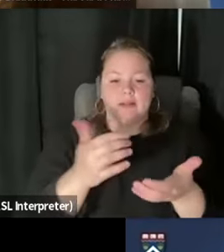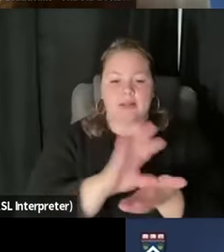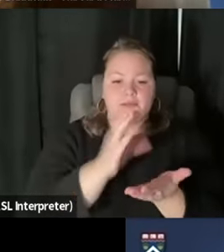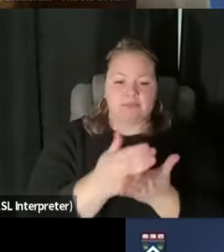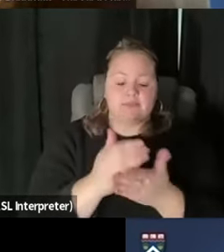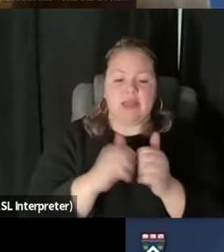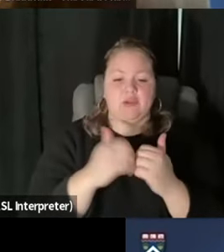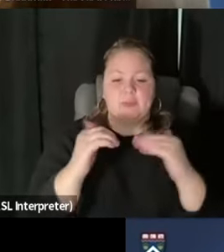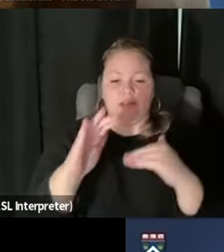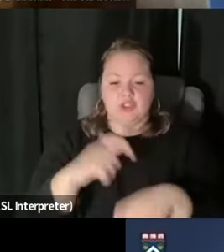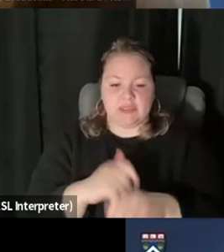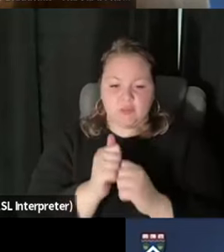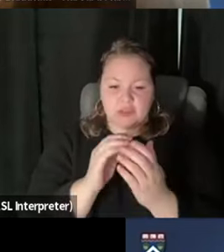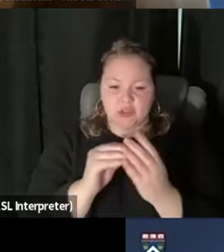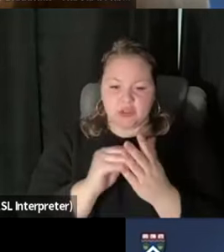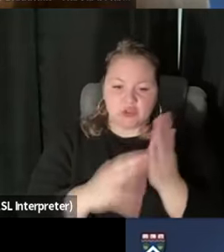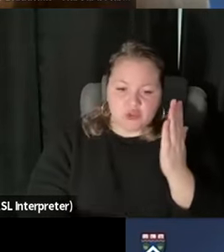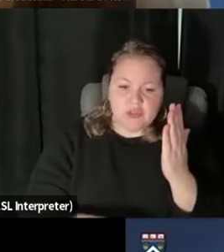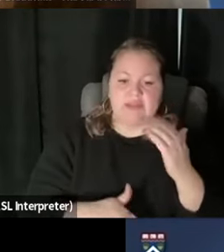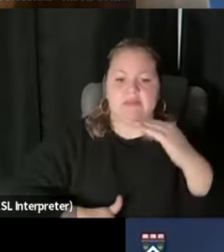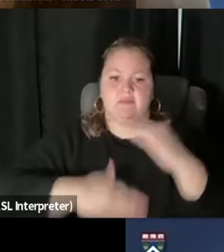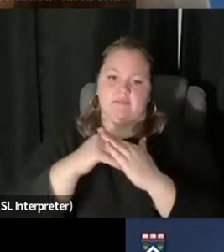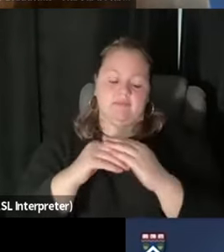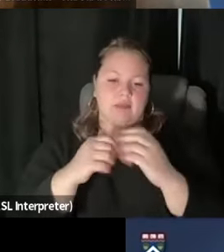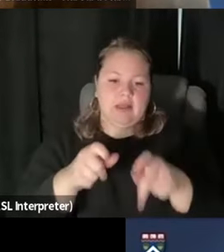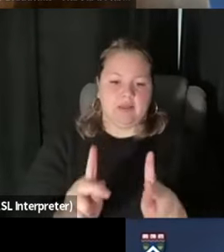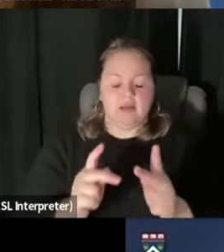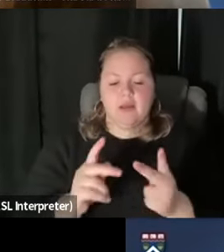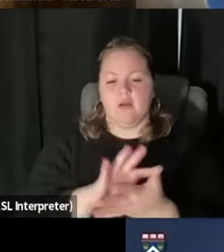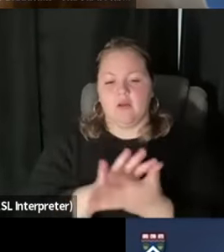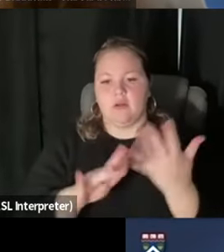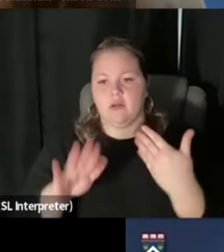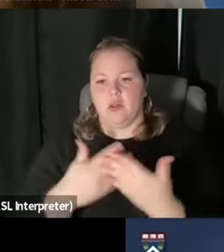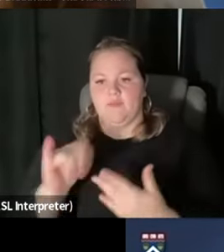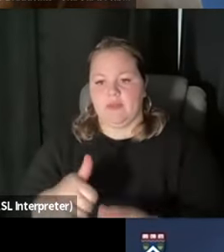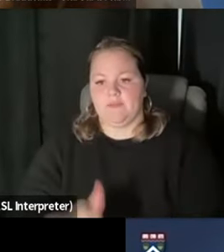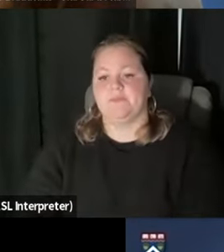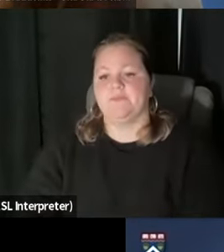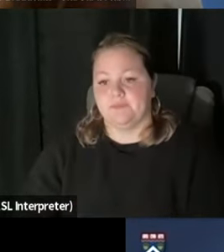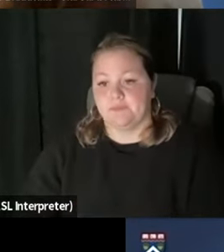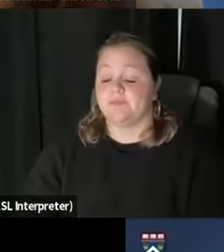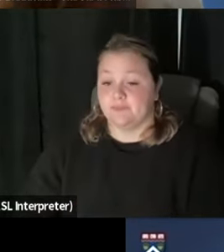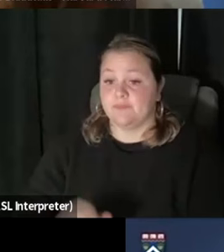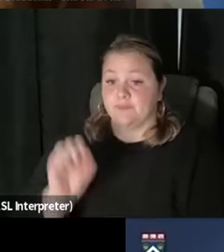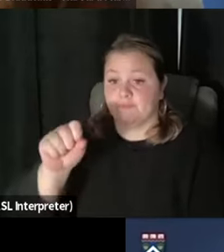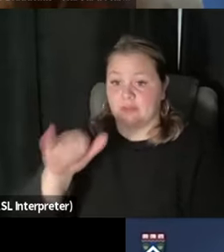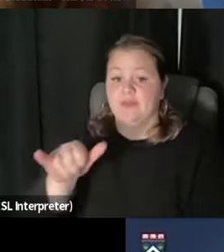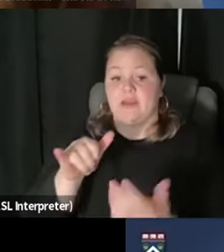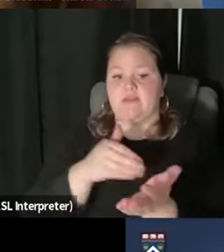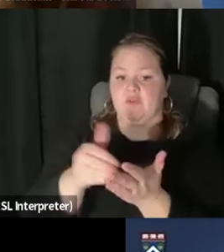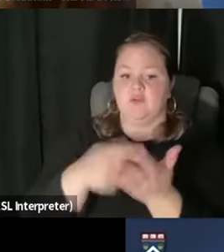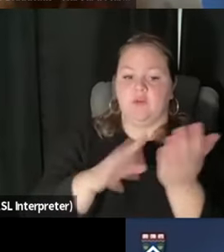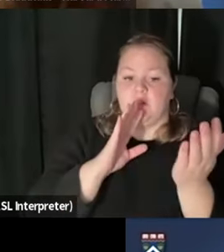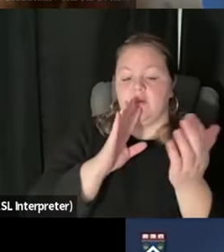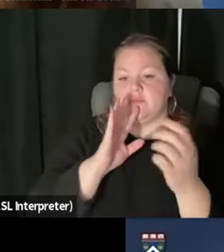time with your students? What does that kind of look like, those conversations as an advisor? Absolutely. Yeah, that is a frequent conversation